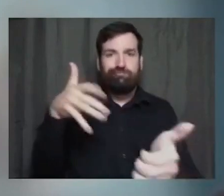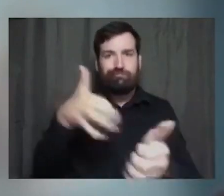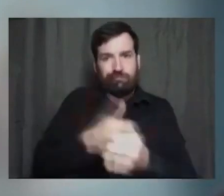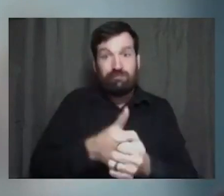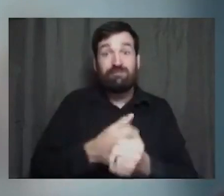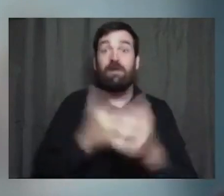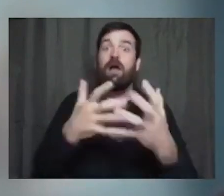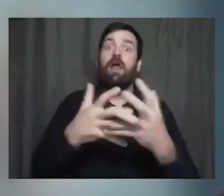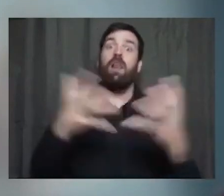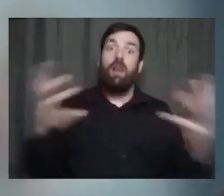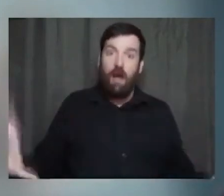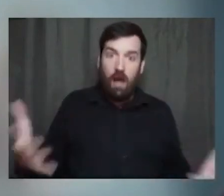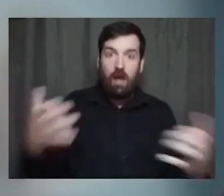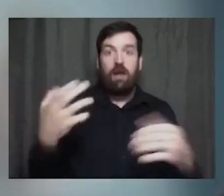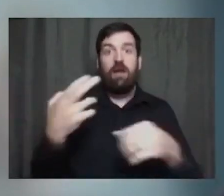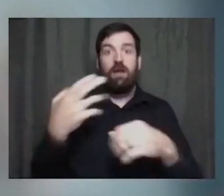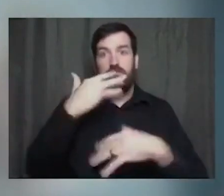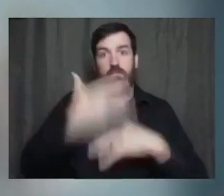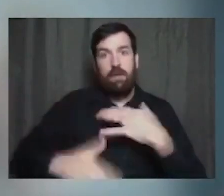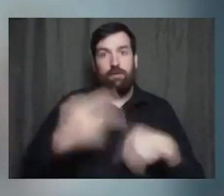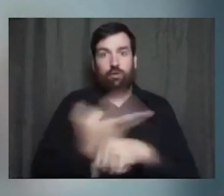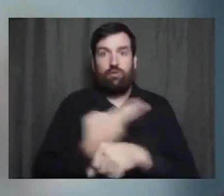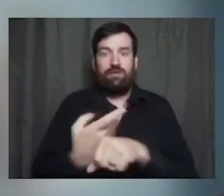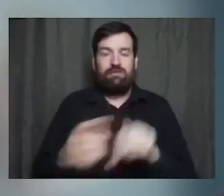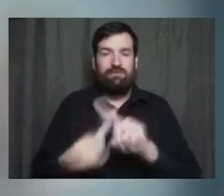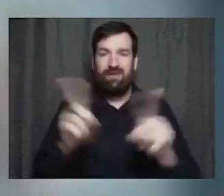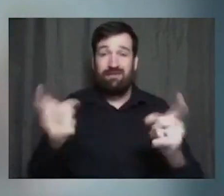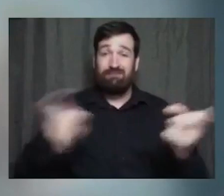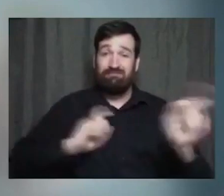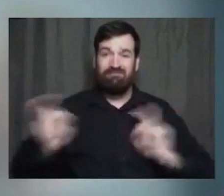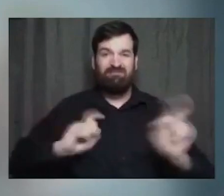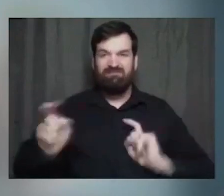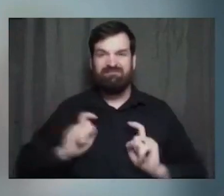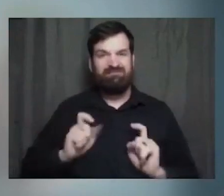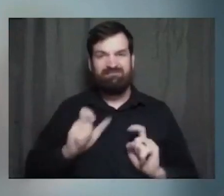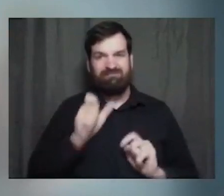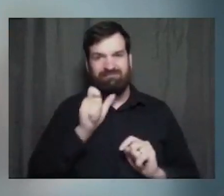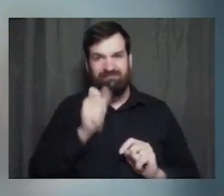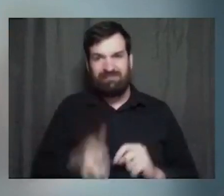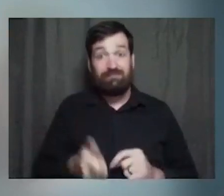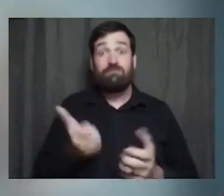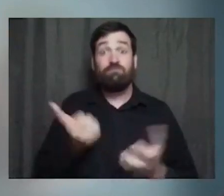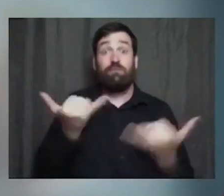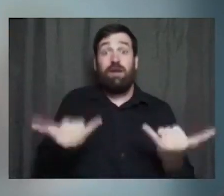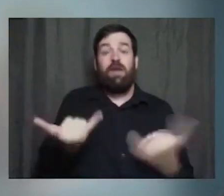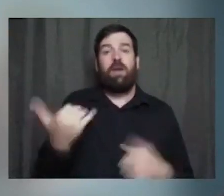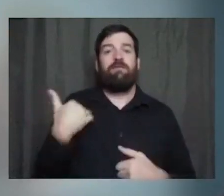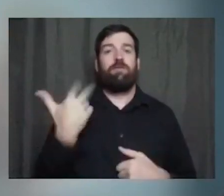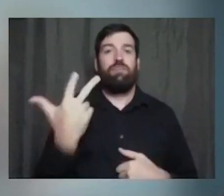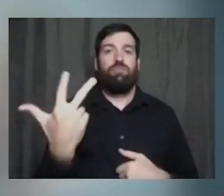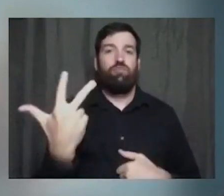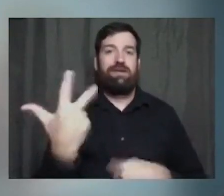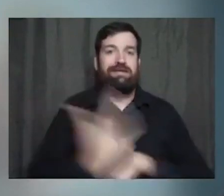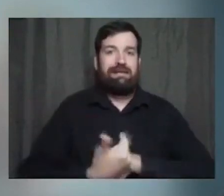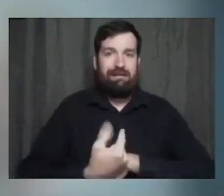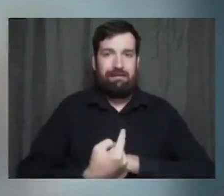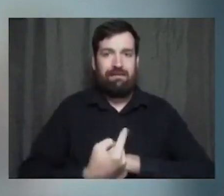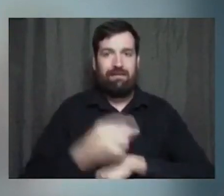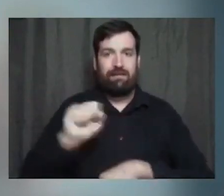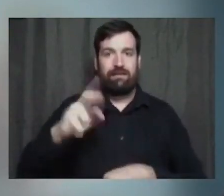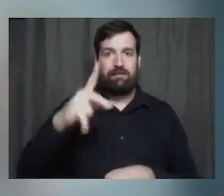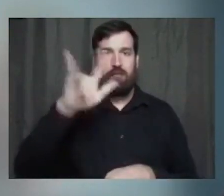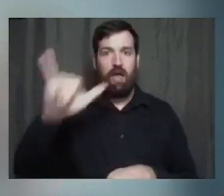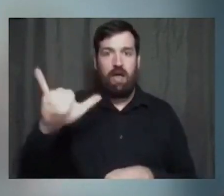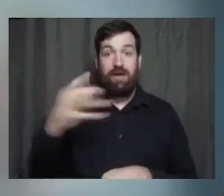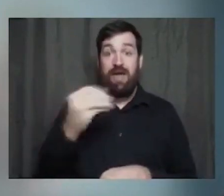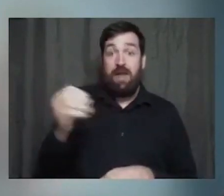going out the door, but not a lot of blood coming in. So we're sitting at about a 3-day supply overall and about a 1-day supply of our O's, which